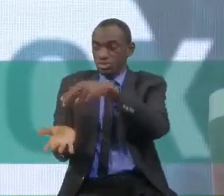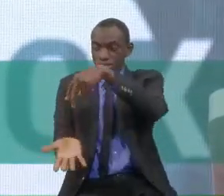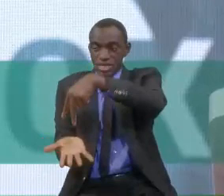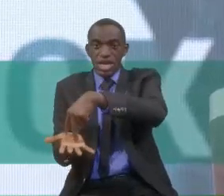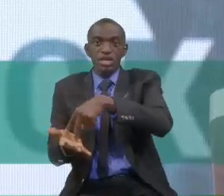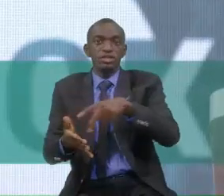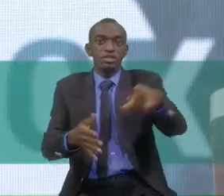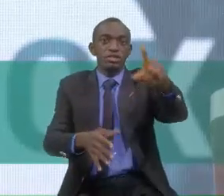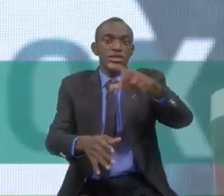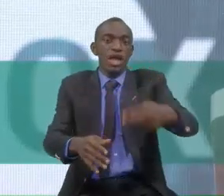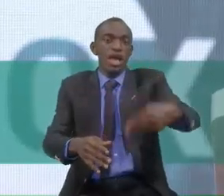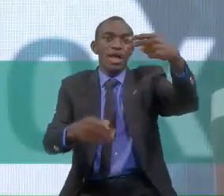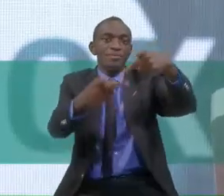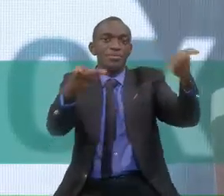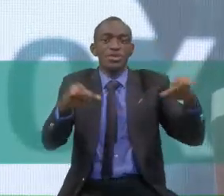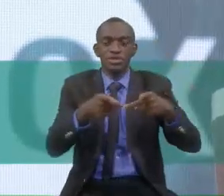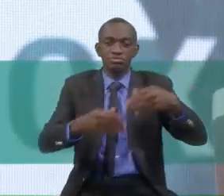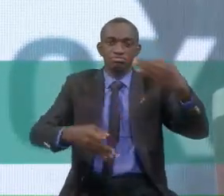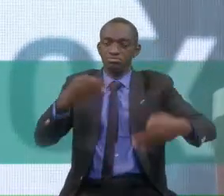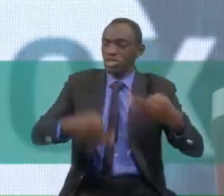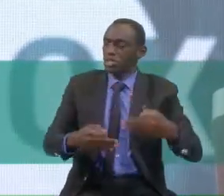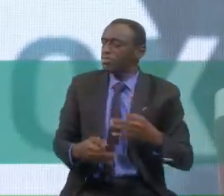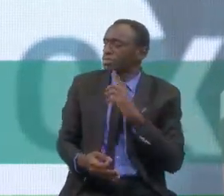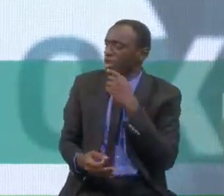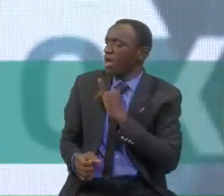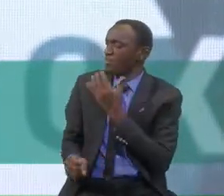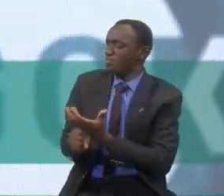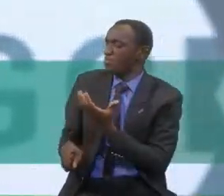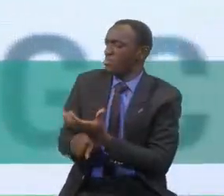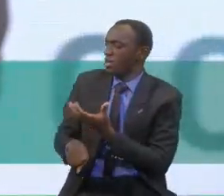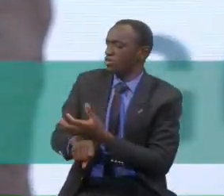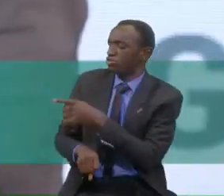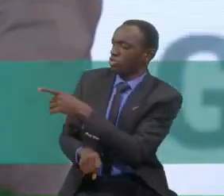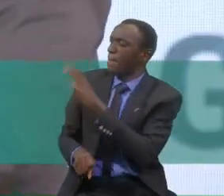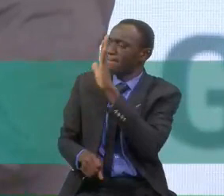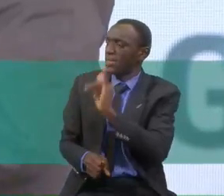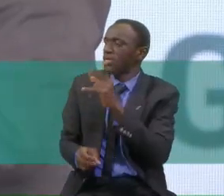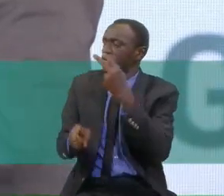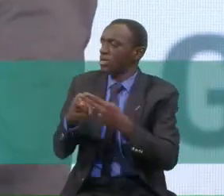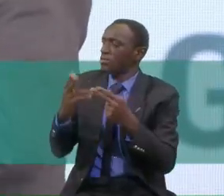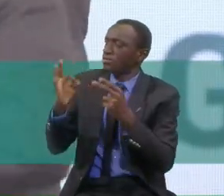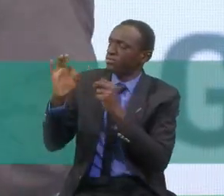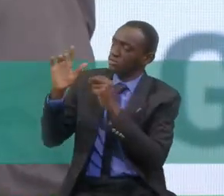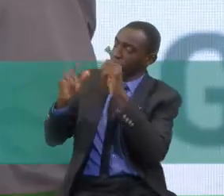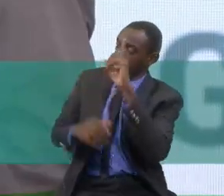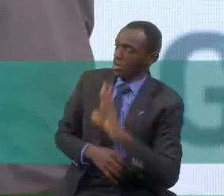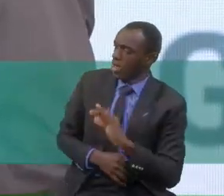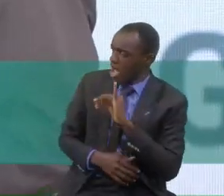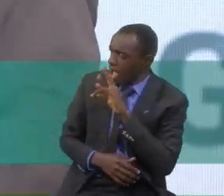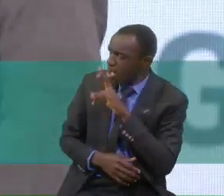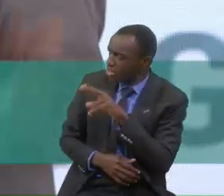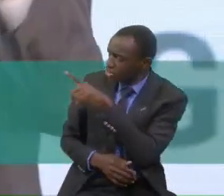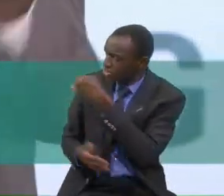you, by the name of God, are you that person, the